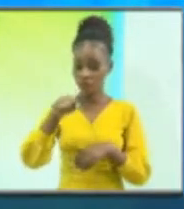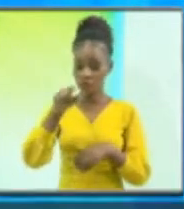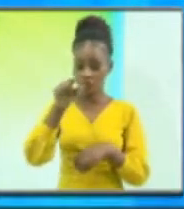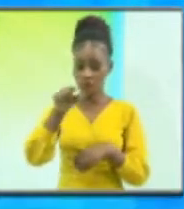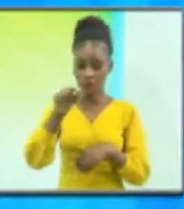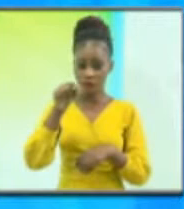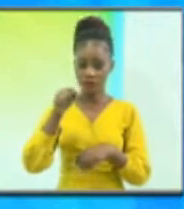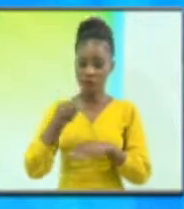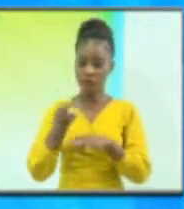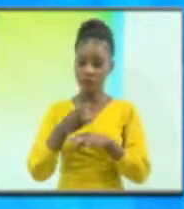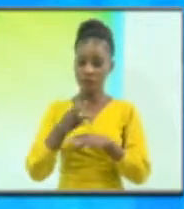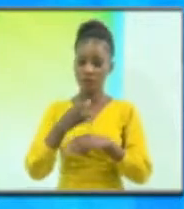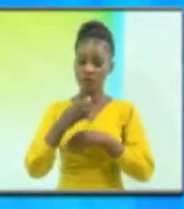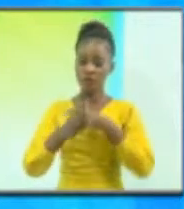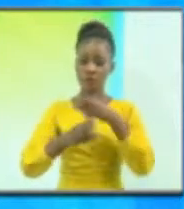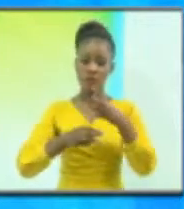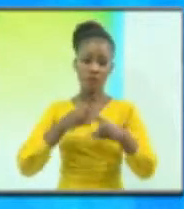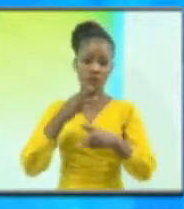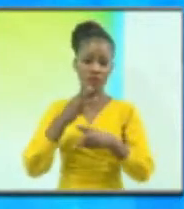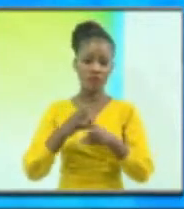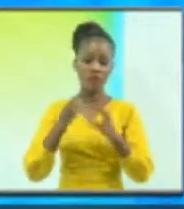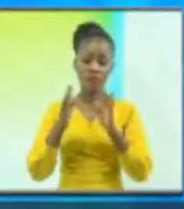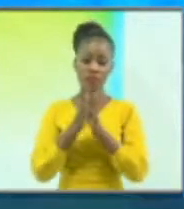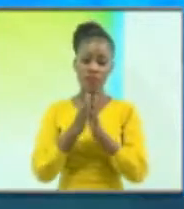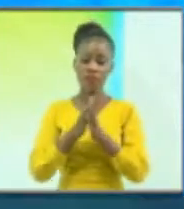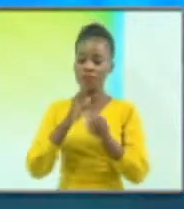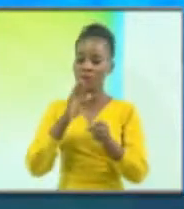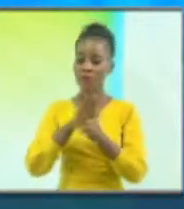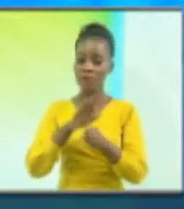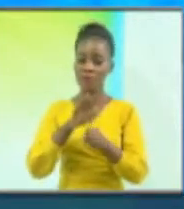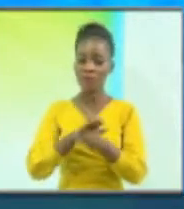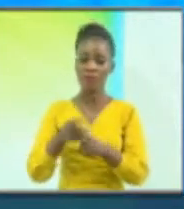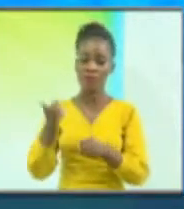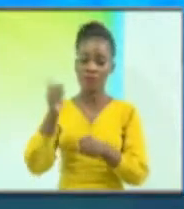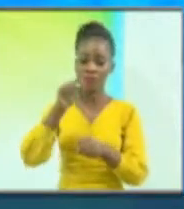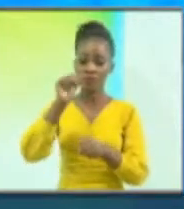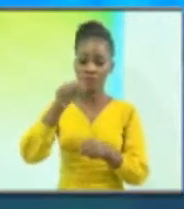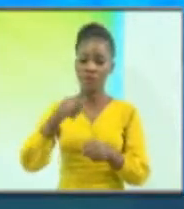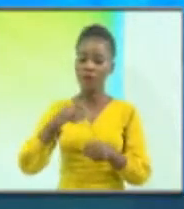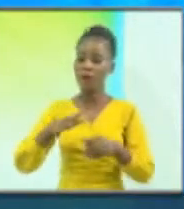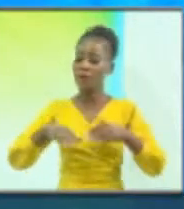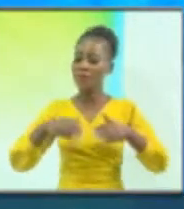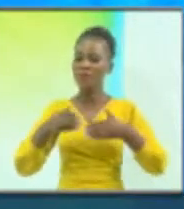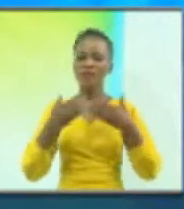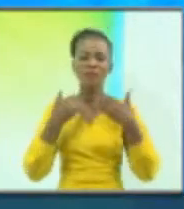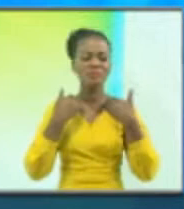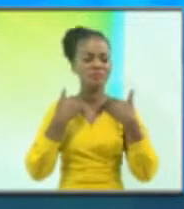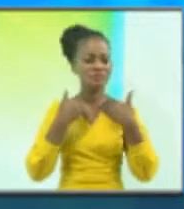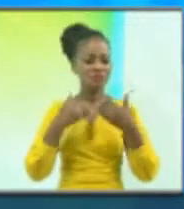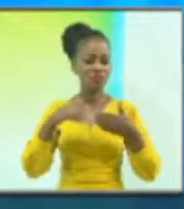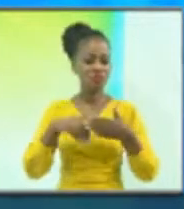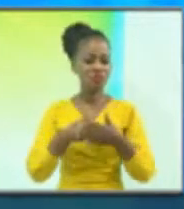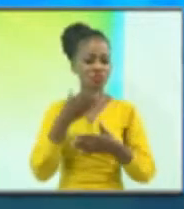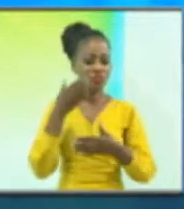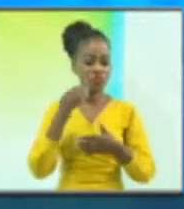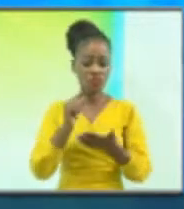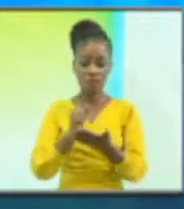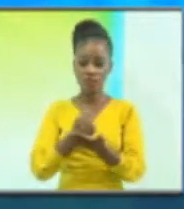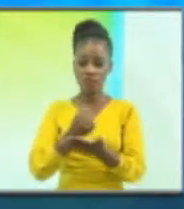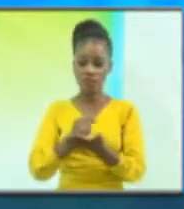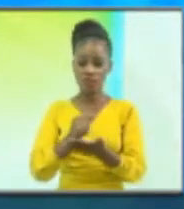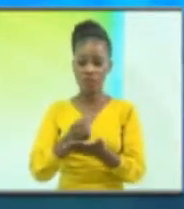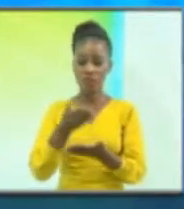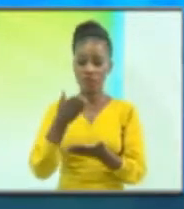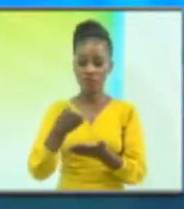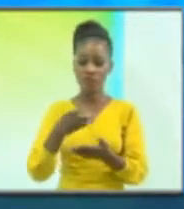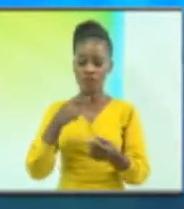at the Ministry of Internal Affairs as many people have been yearning to get renewals of their passports. In our